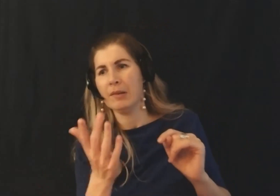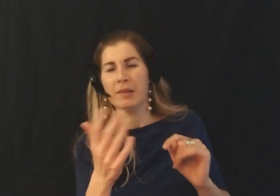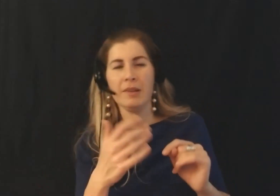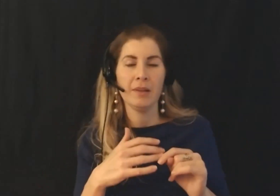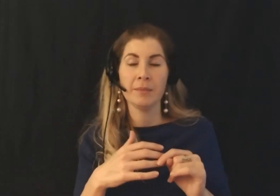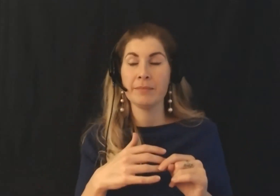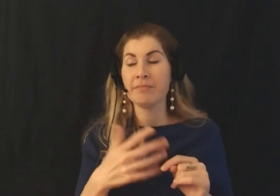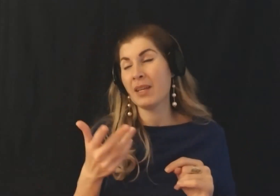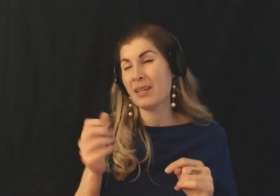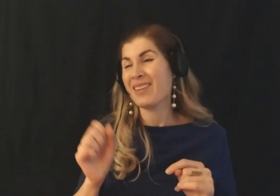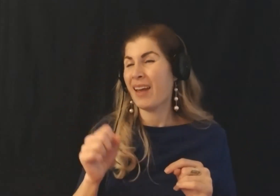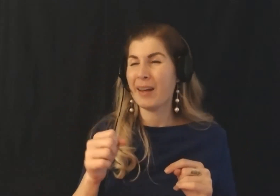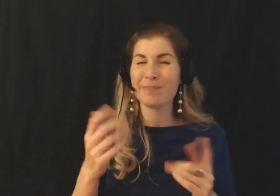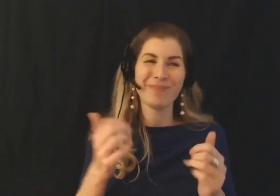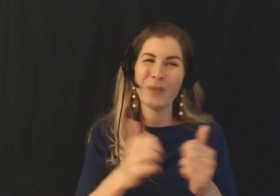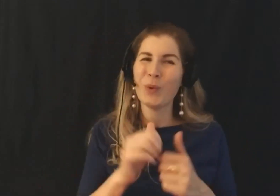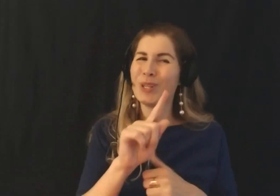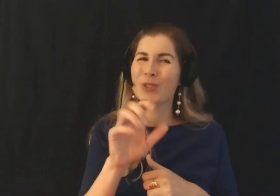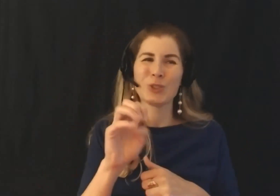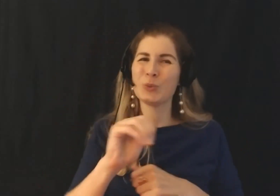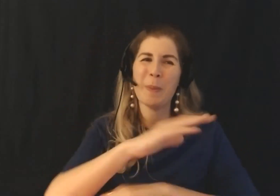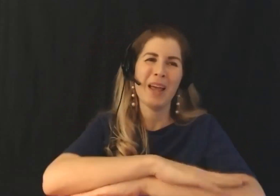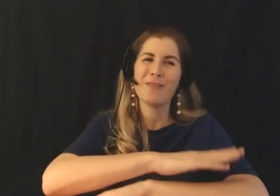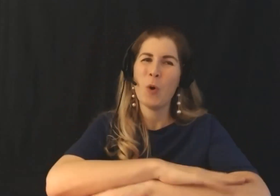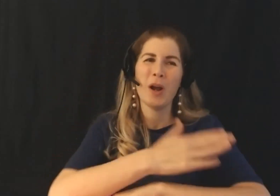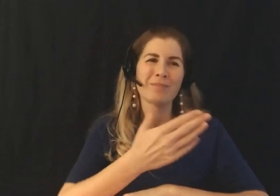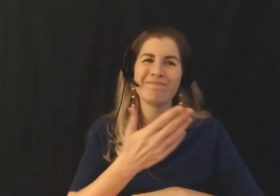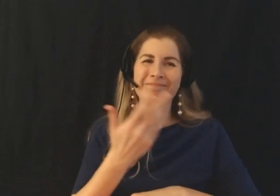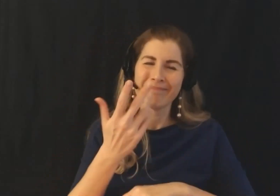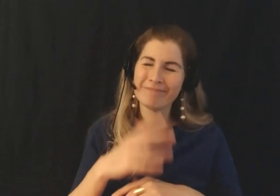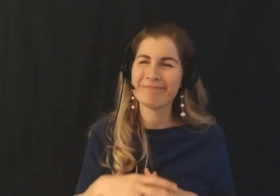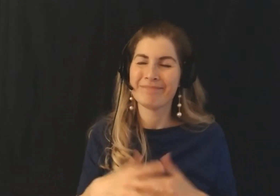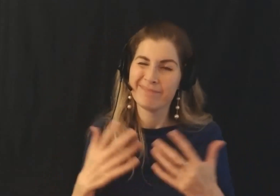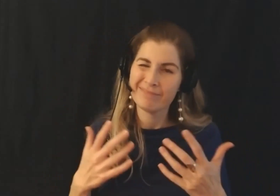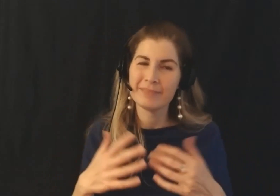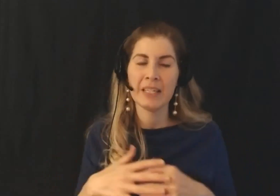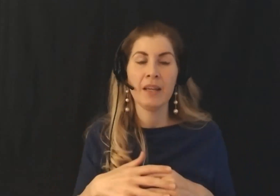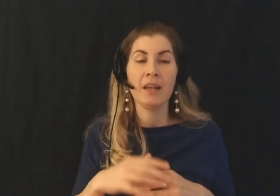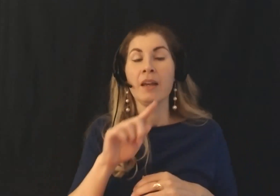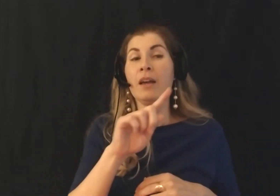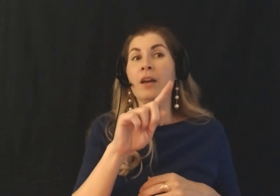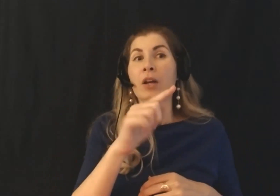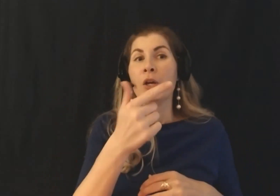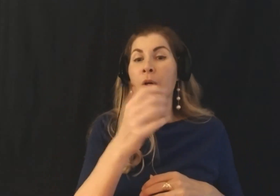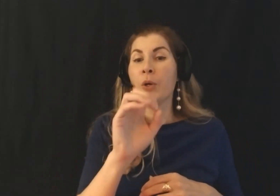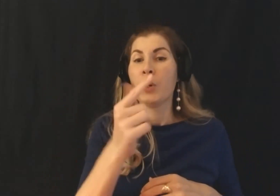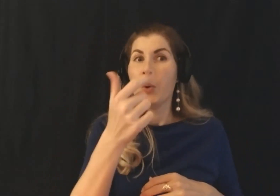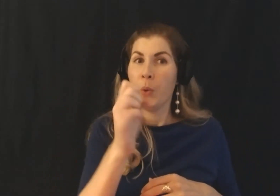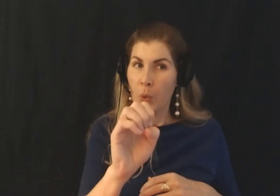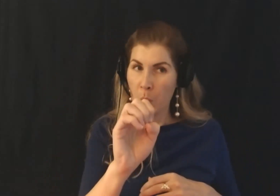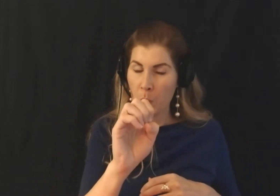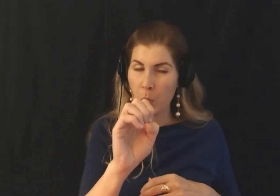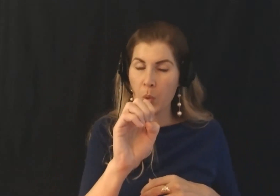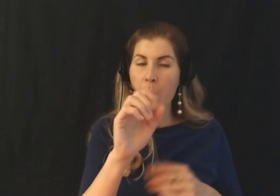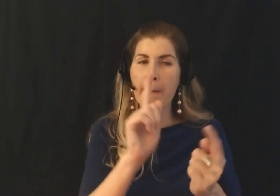Yeah, unfortunately with the Zoom platform, you can't really go around that. Google Meet, however, I think when you